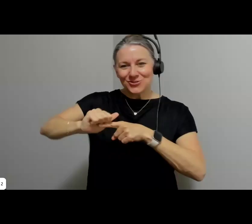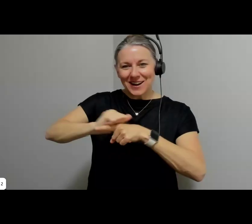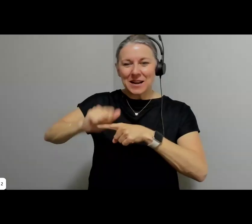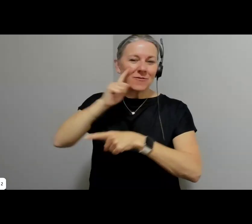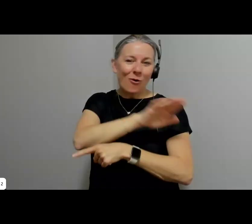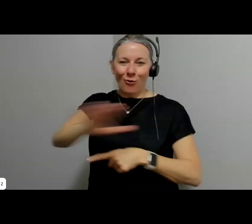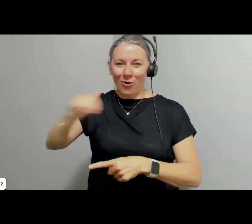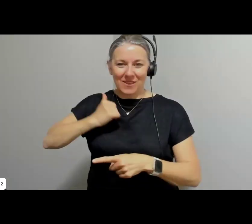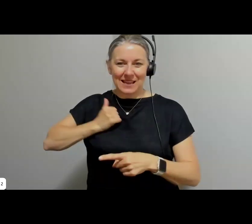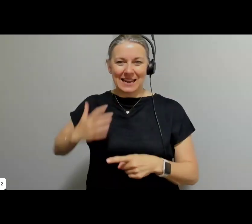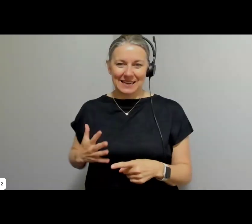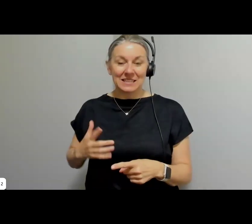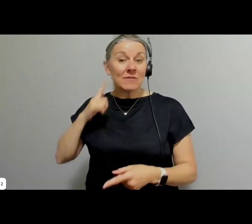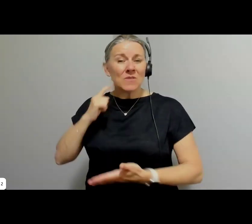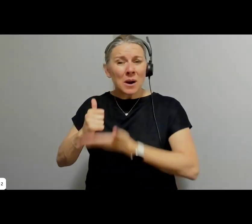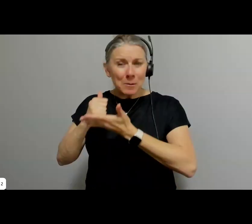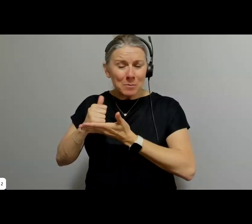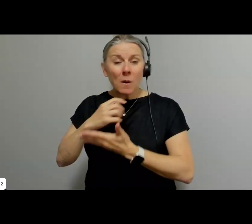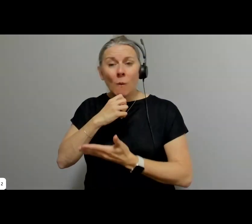the digital world more safely.